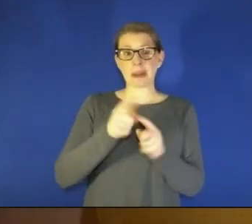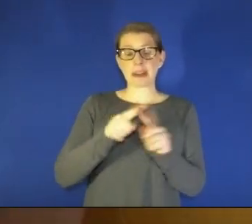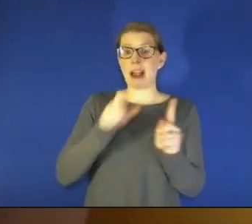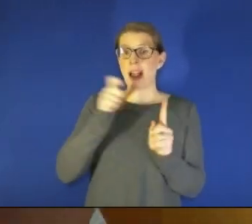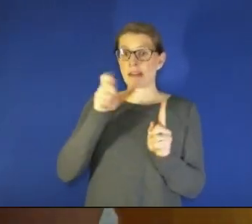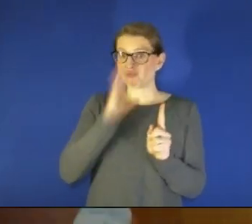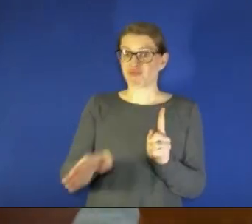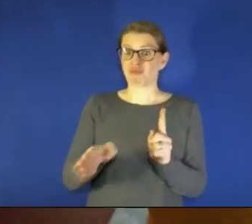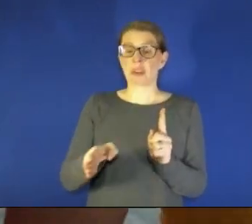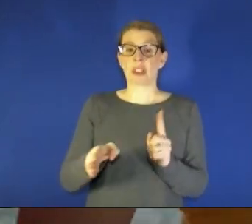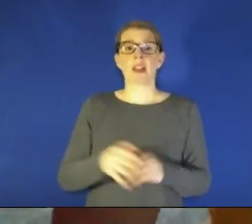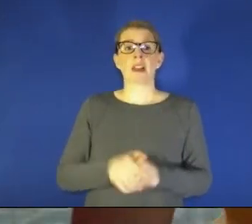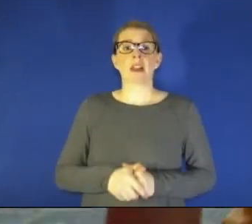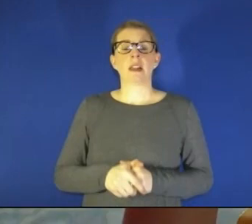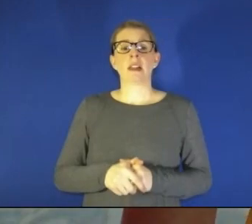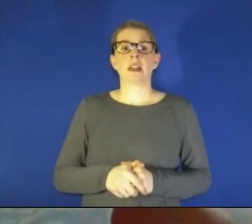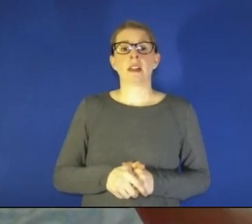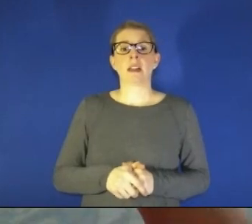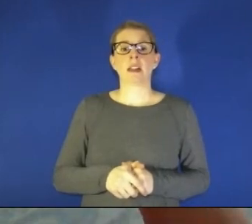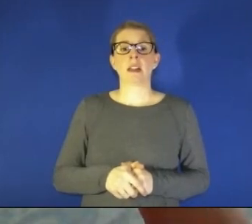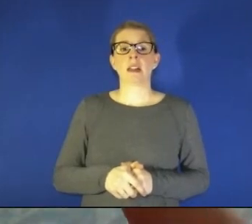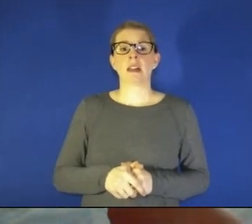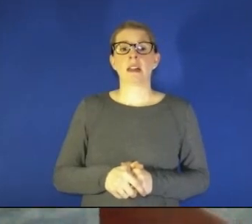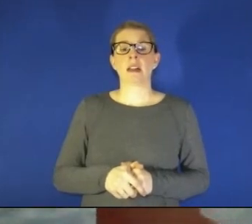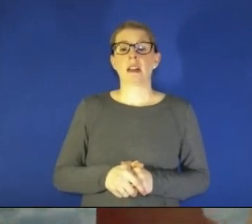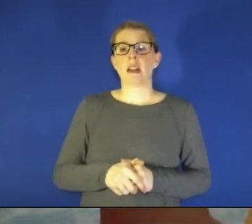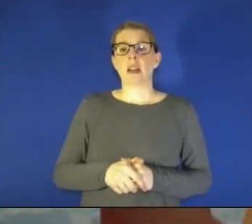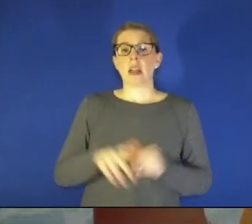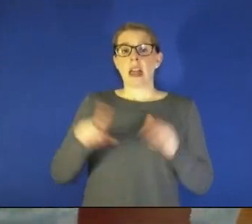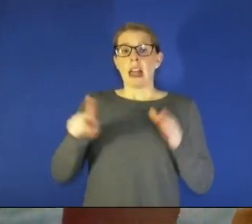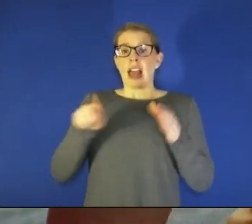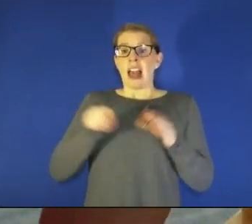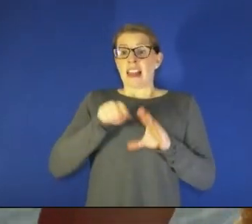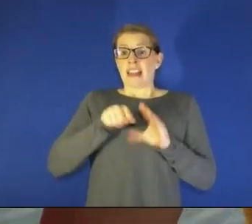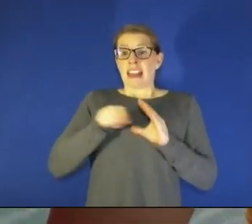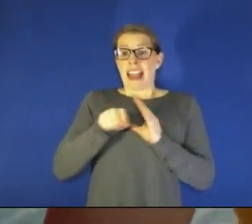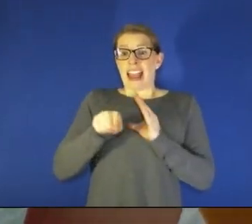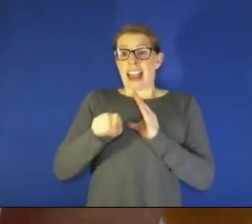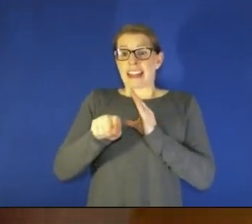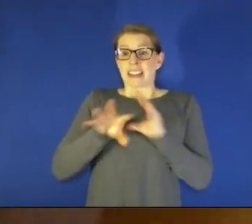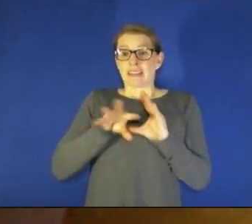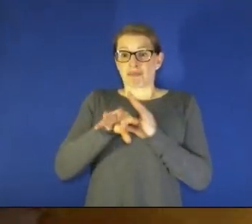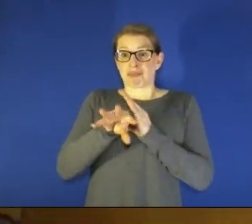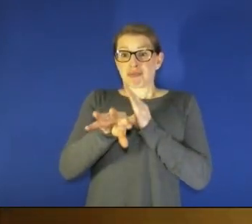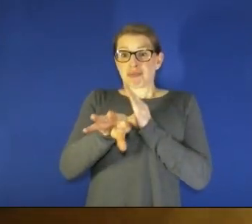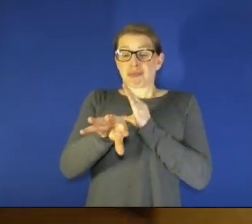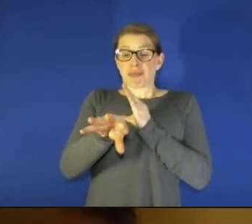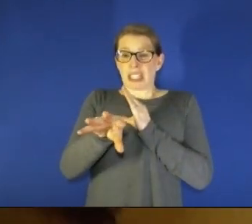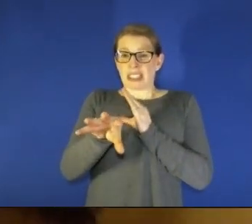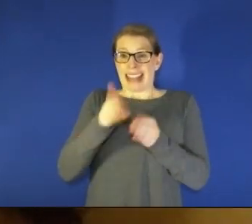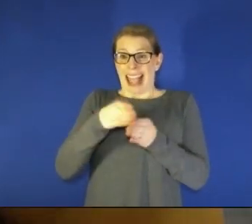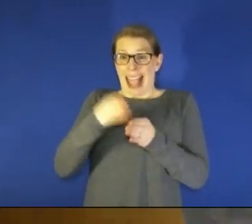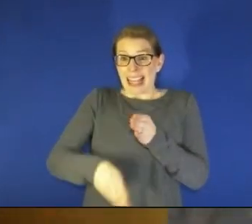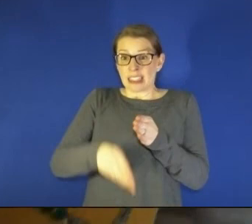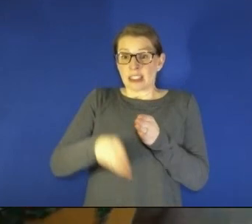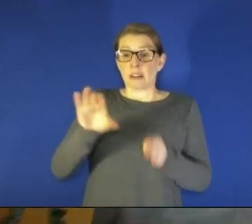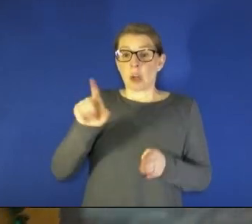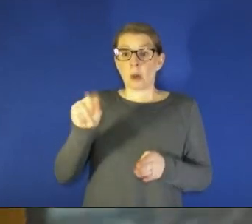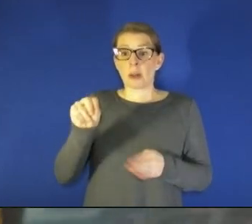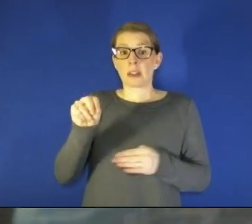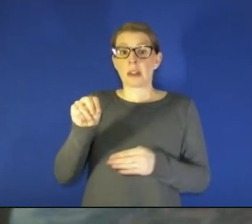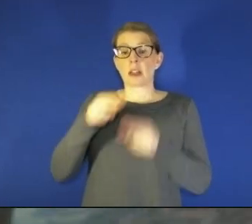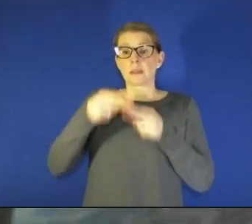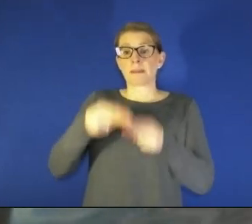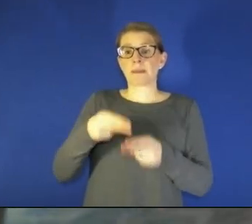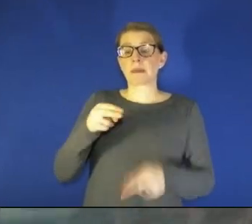will go, what are you looking for at the very end? So the very end of the colon is part called the rectum,